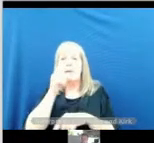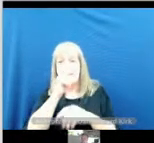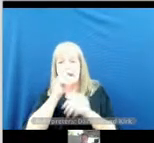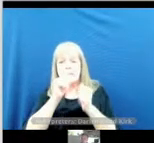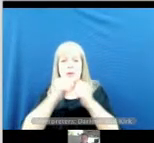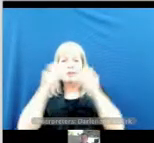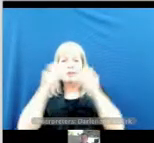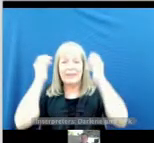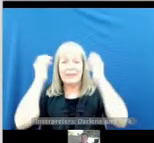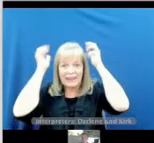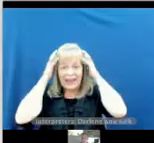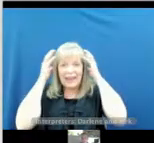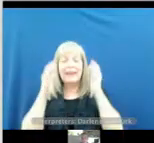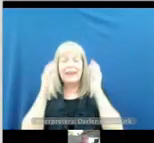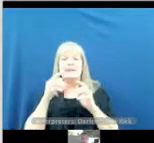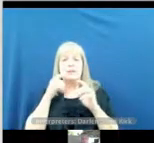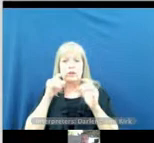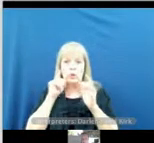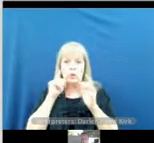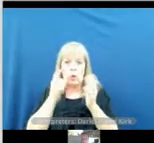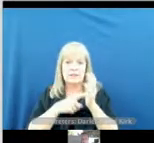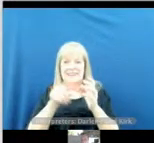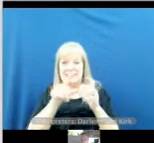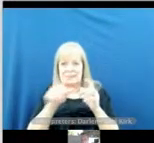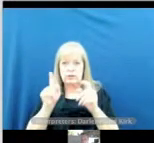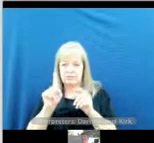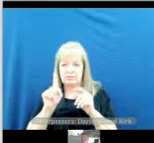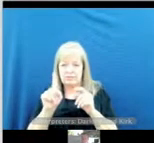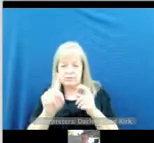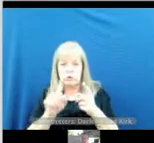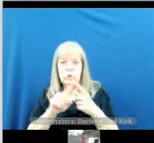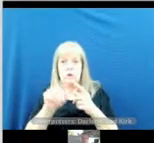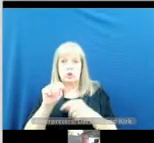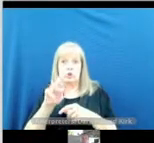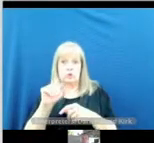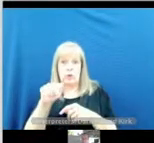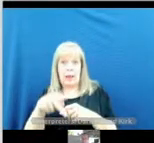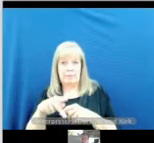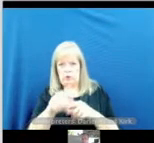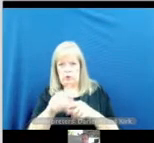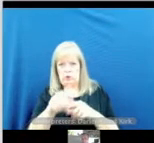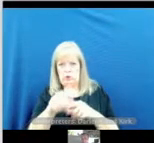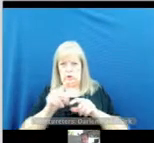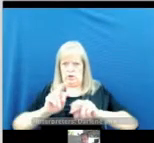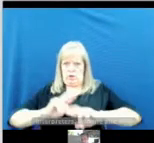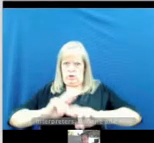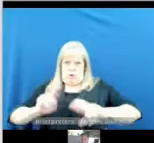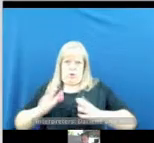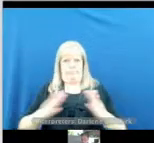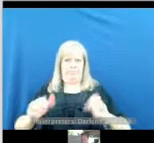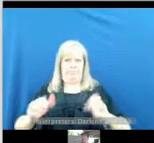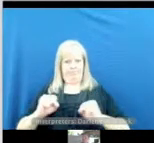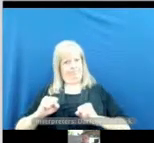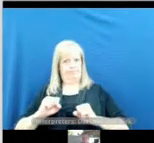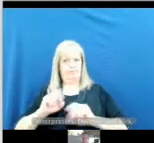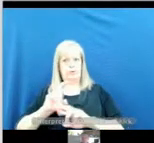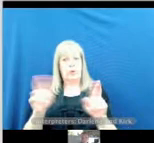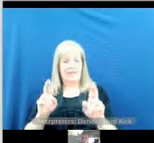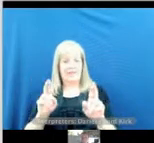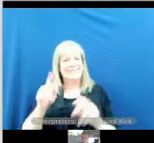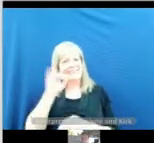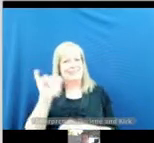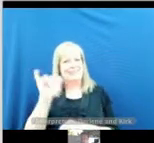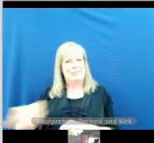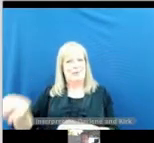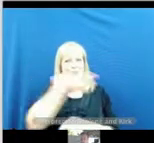as he approaches the mousetrap, he's prepared, right? So it's all about preparation. And that's what we need